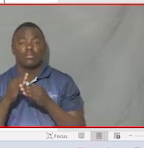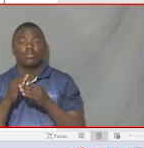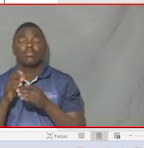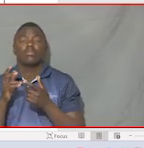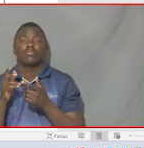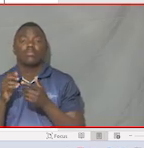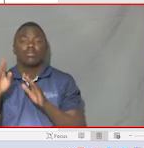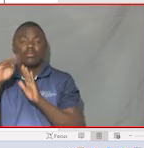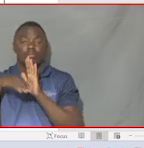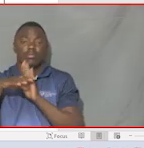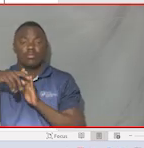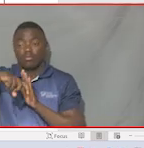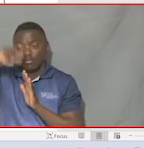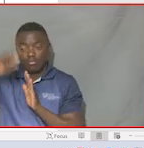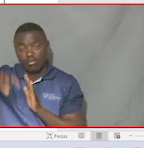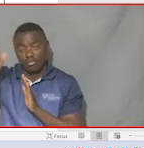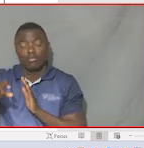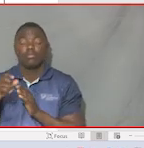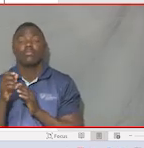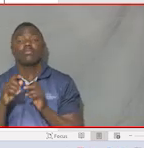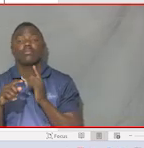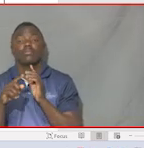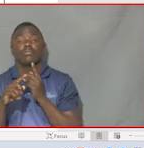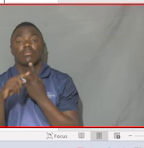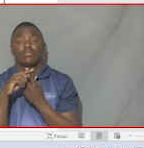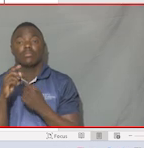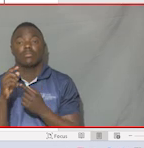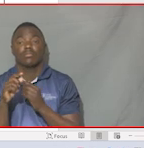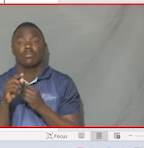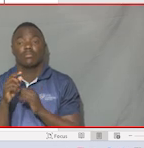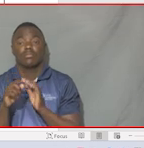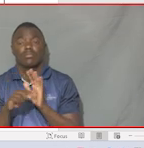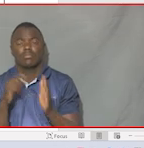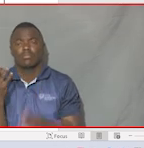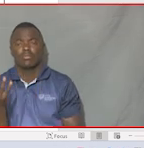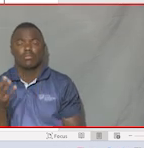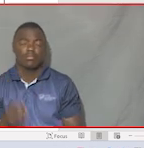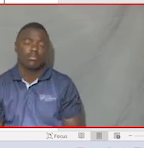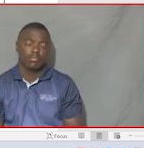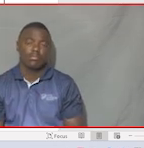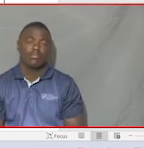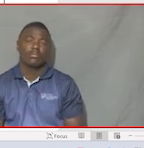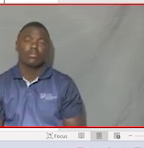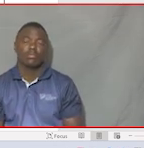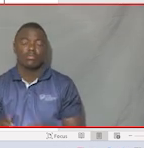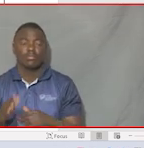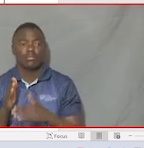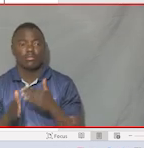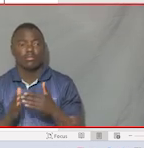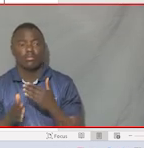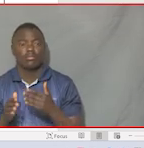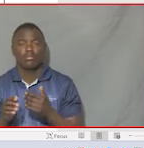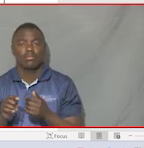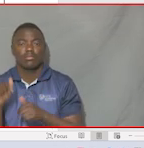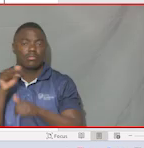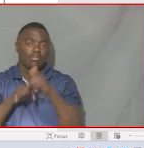35 marks, plus minus 3. And then people, part of the functions will be the inverses. The inverses will be